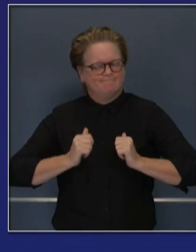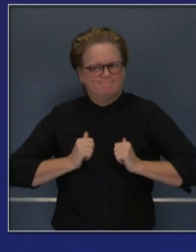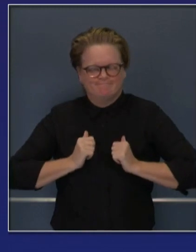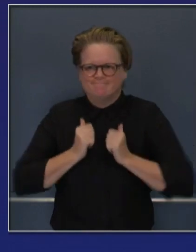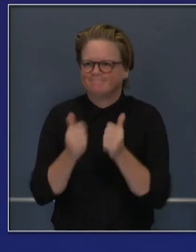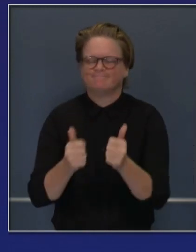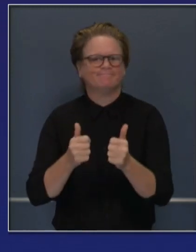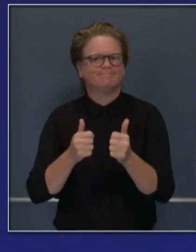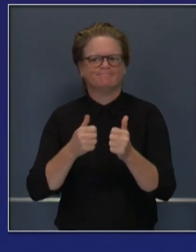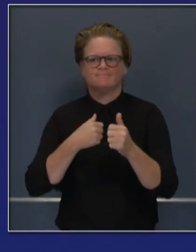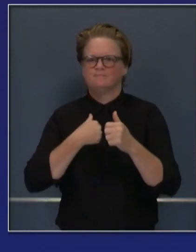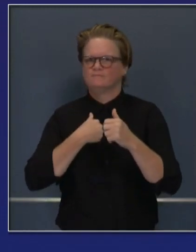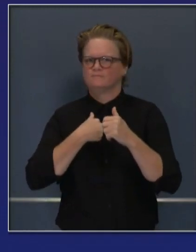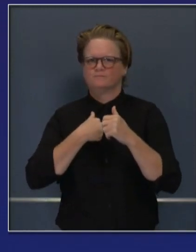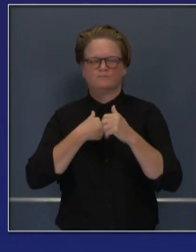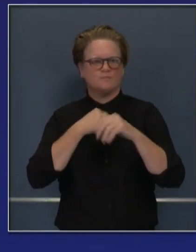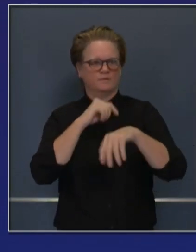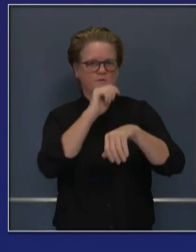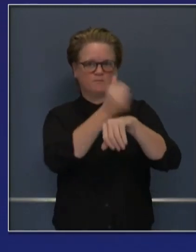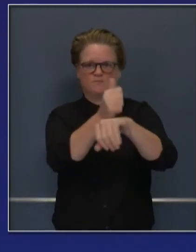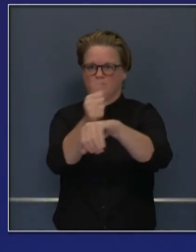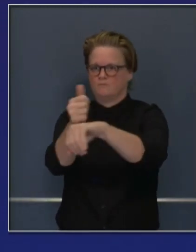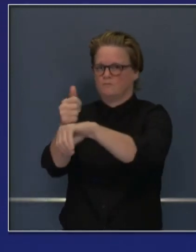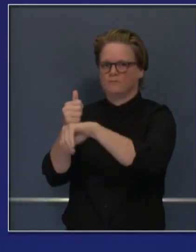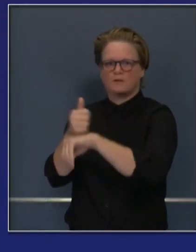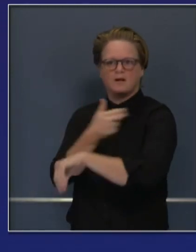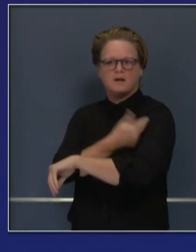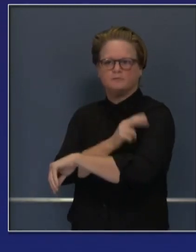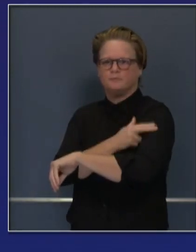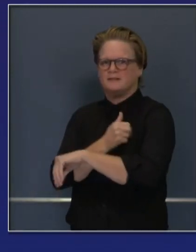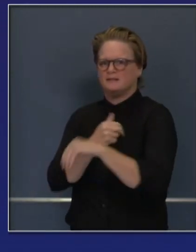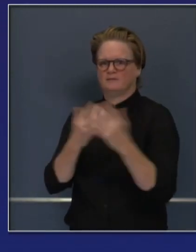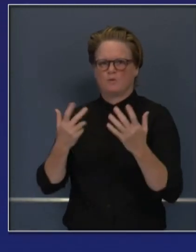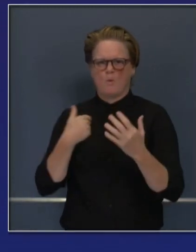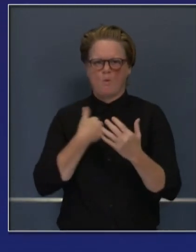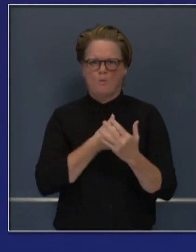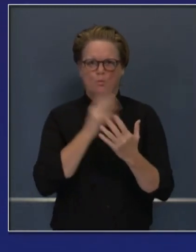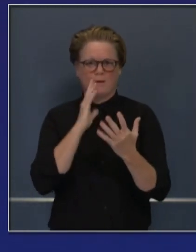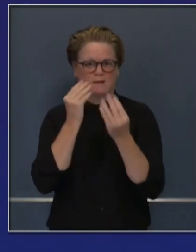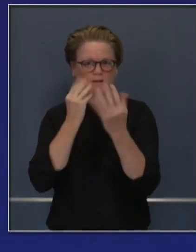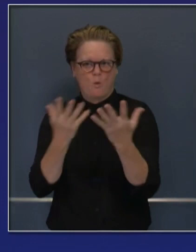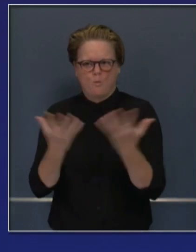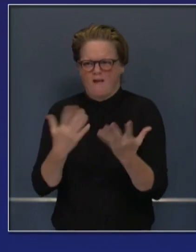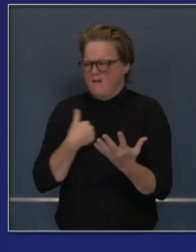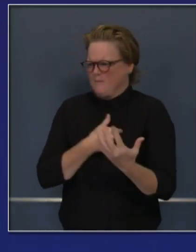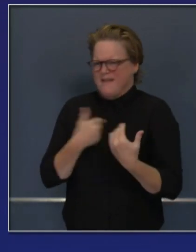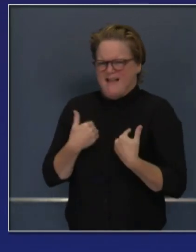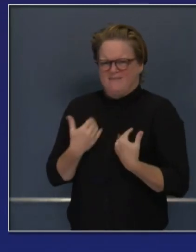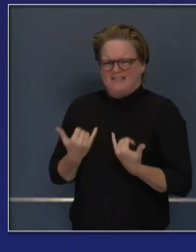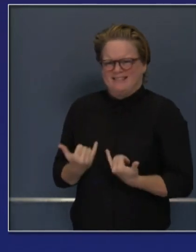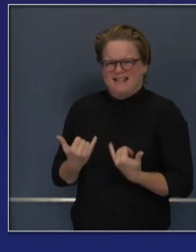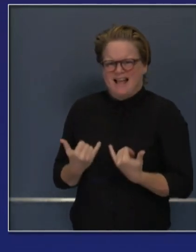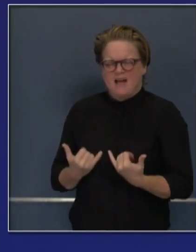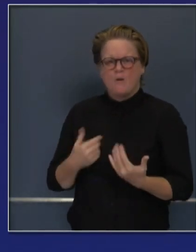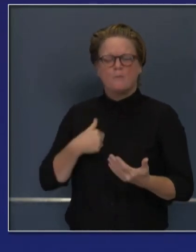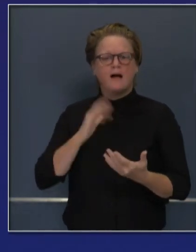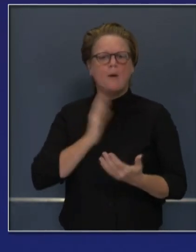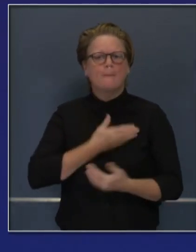above and beyond the existing inventory, which as of today is ample, and I'll get to that in a moment. I don't want to